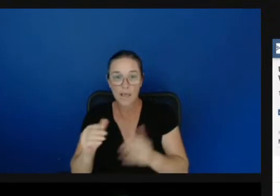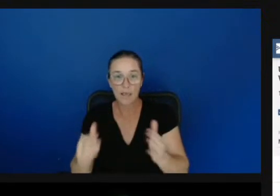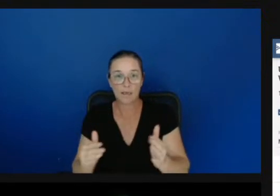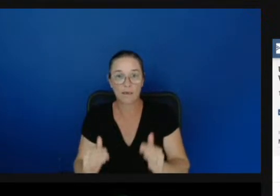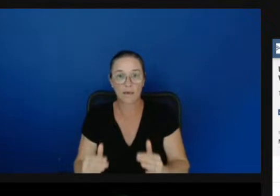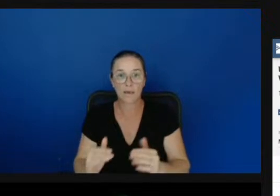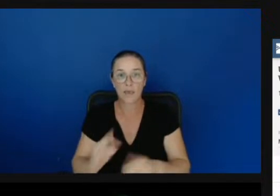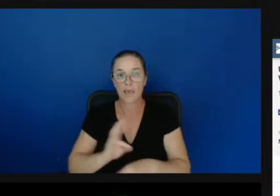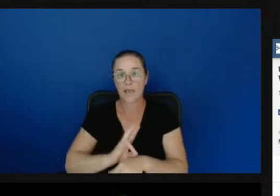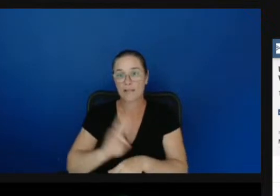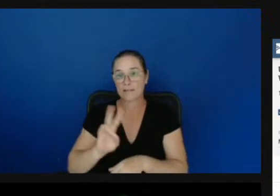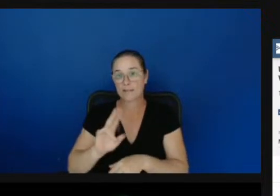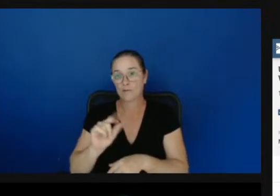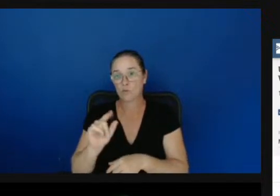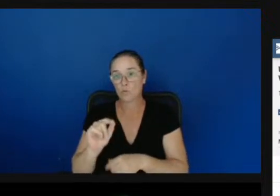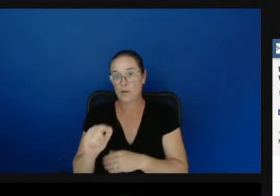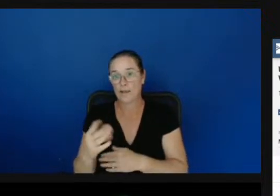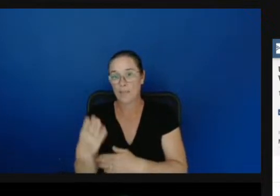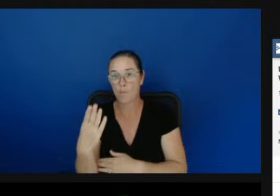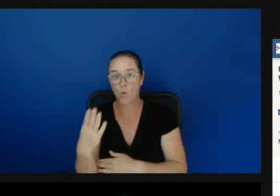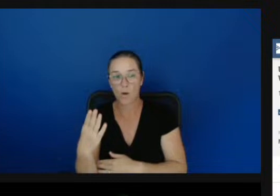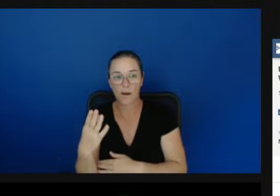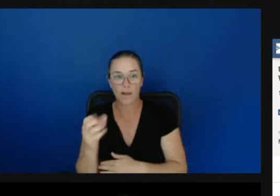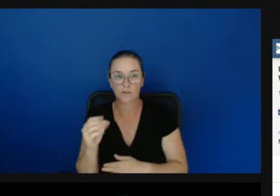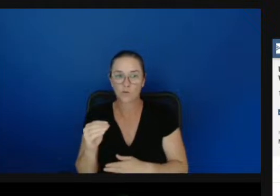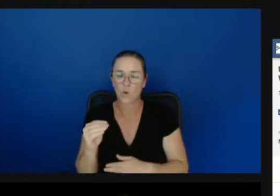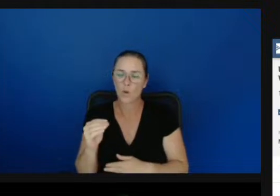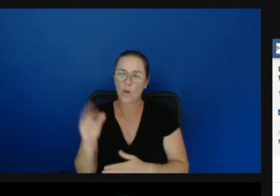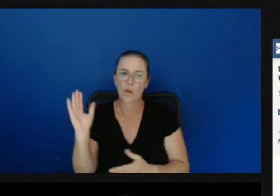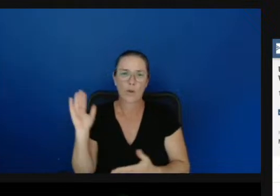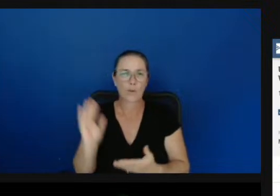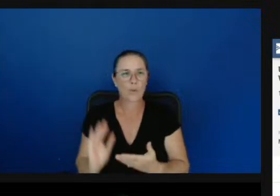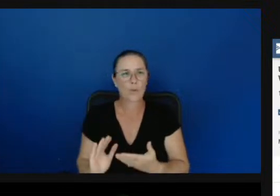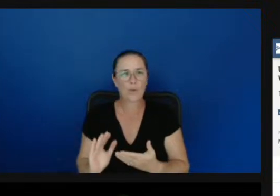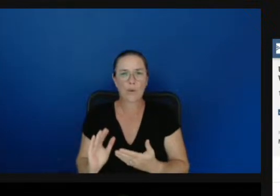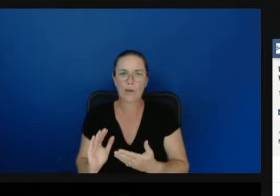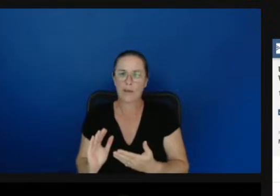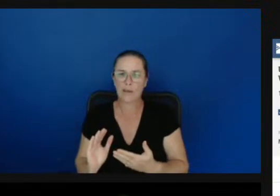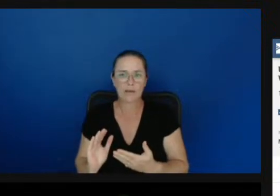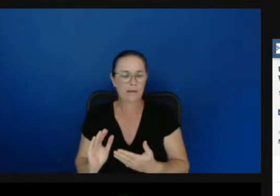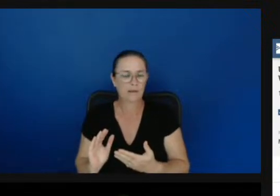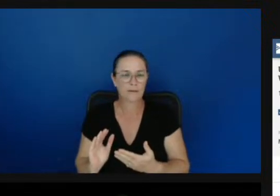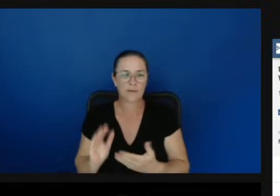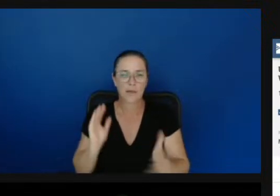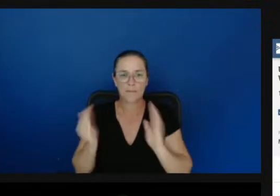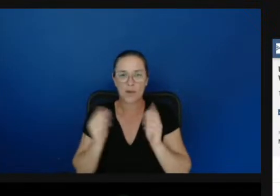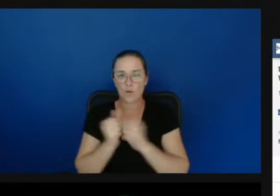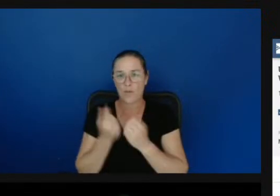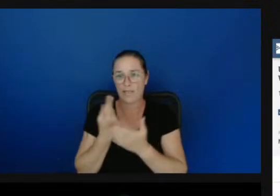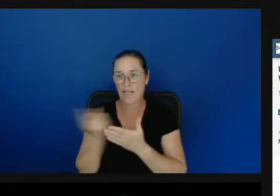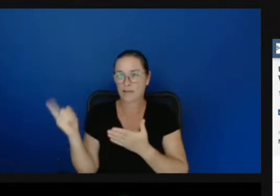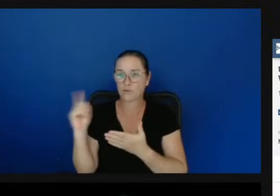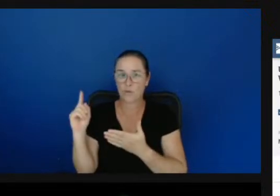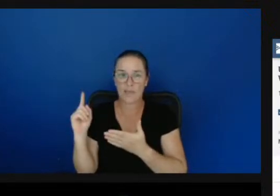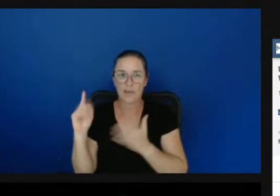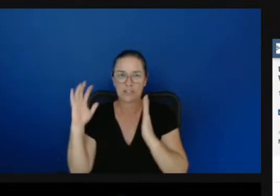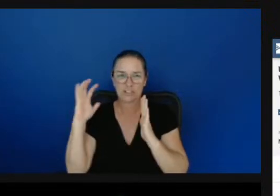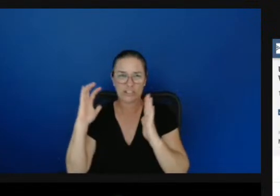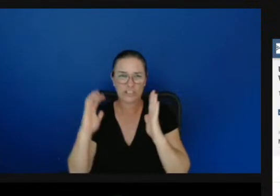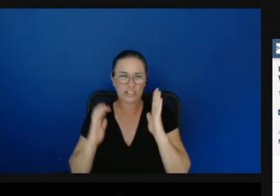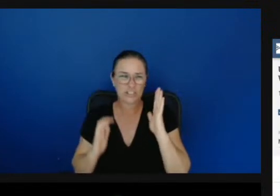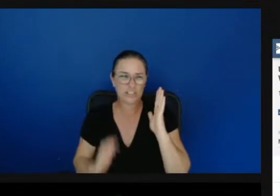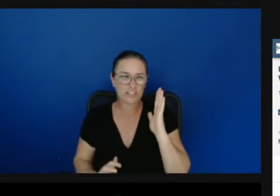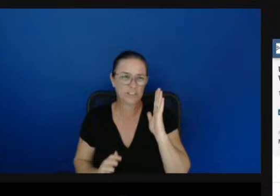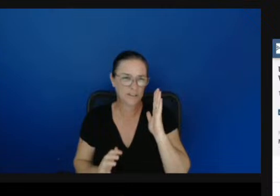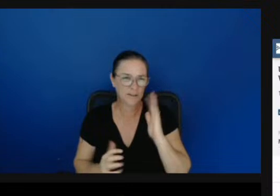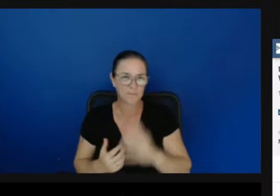was 7:20 a.m. So really much slower. Whereas last week when I was reading you these, I had to go through a whole bunch more before I even